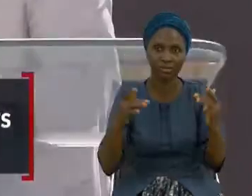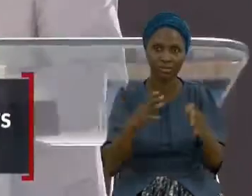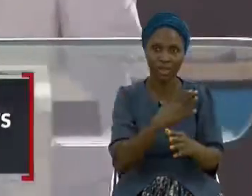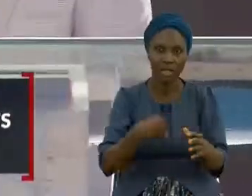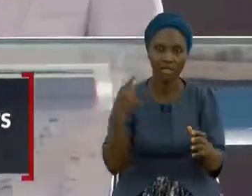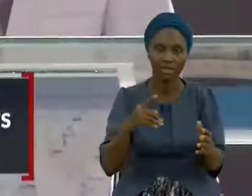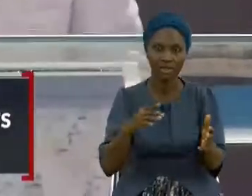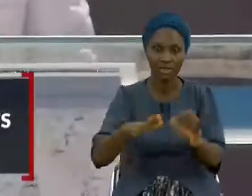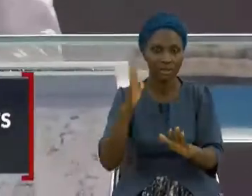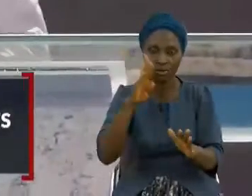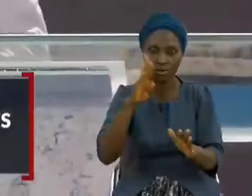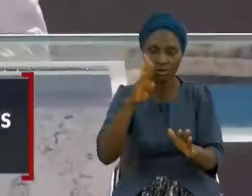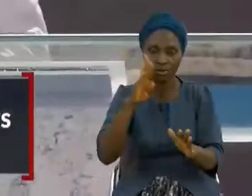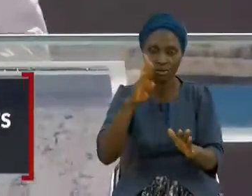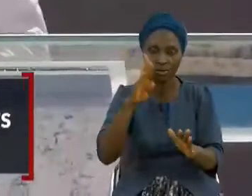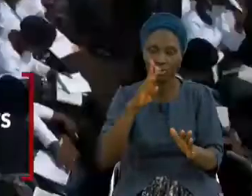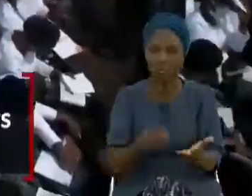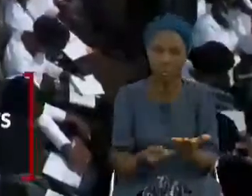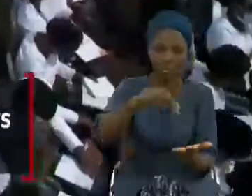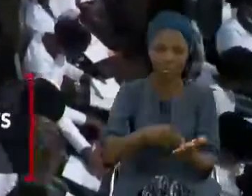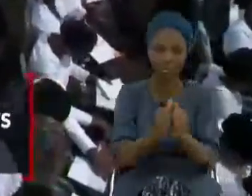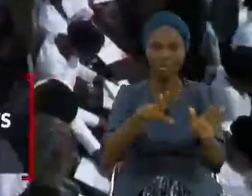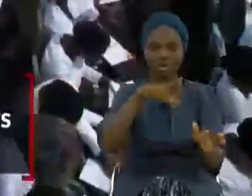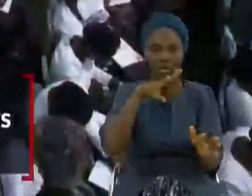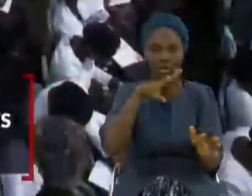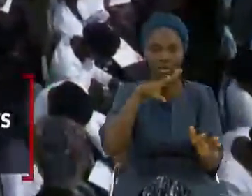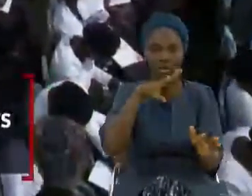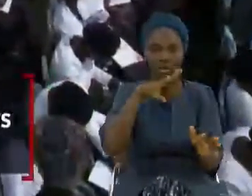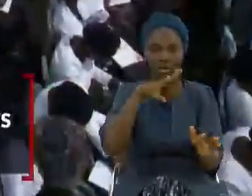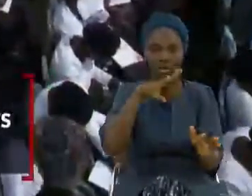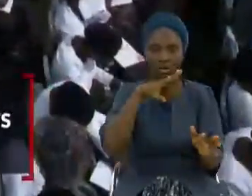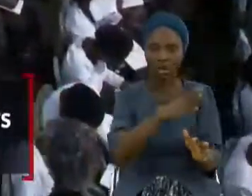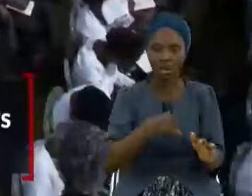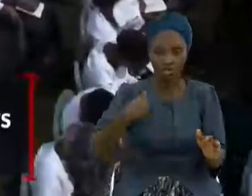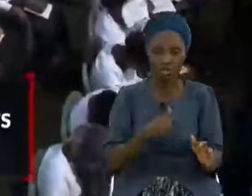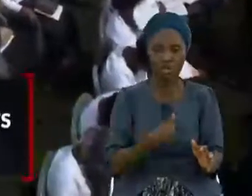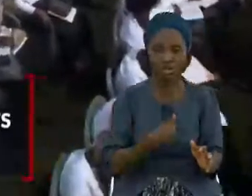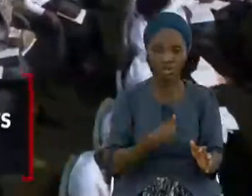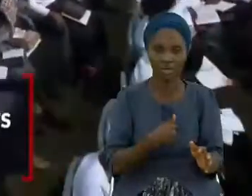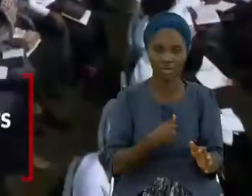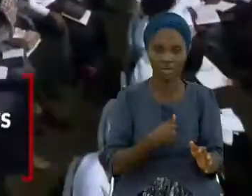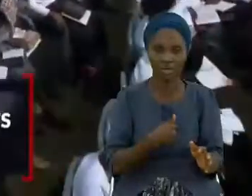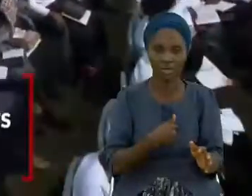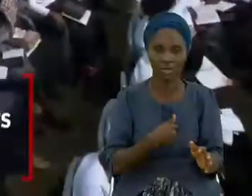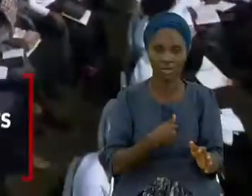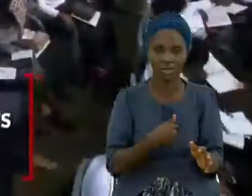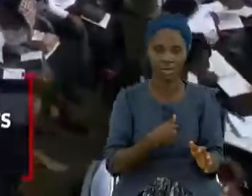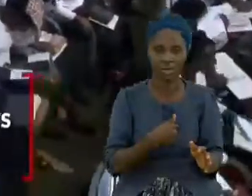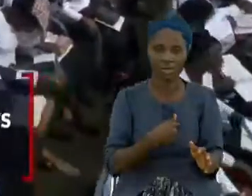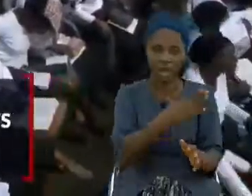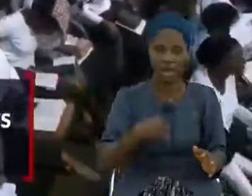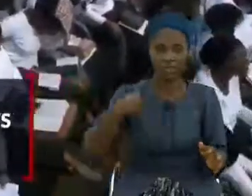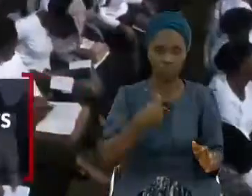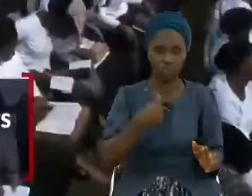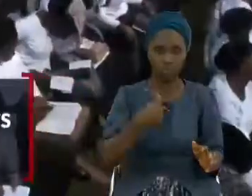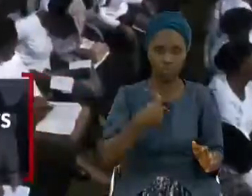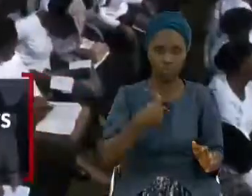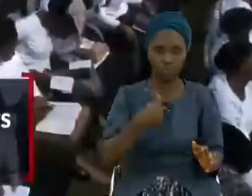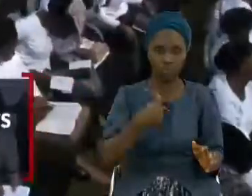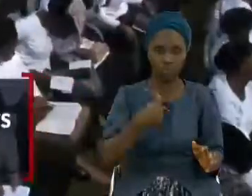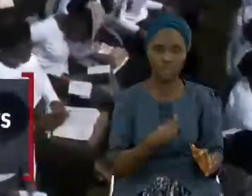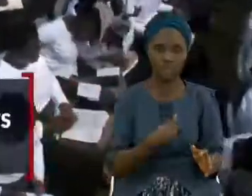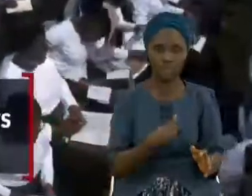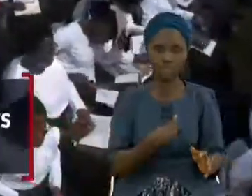we and we and we shall be